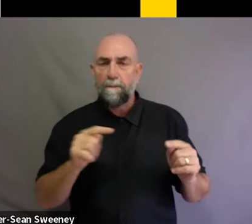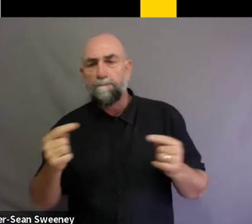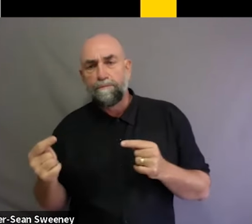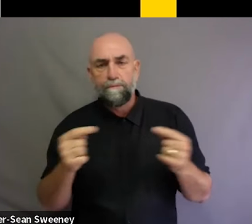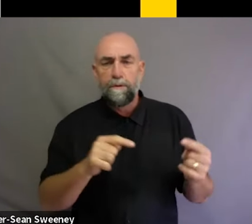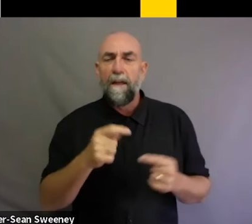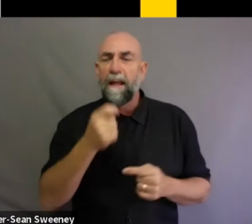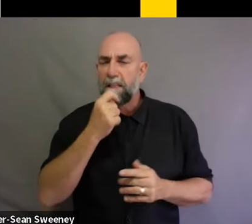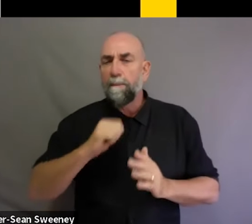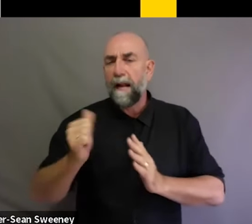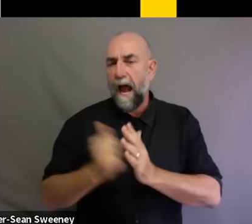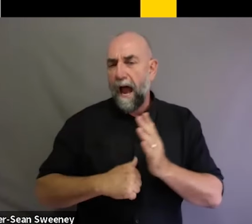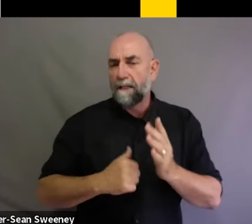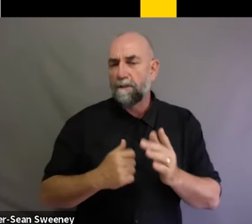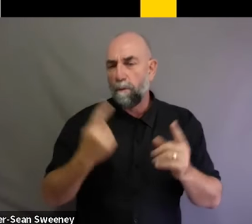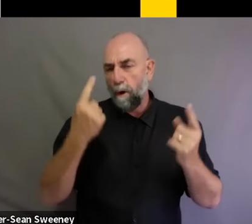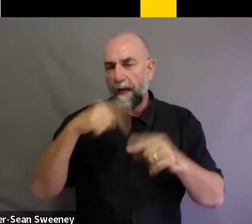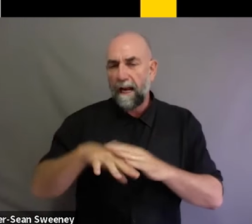to simulate in the classroom.